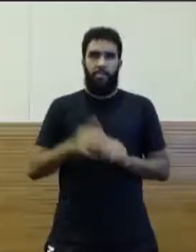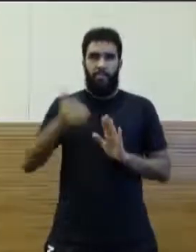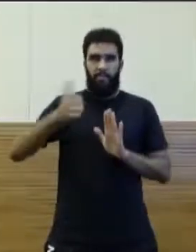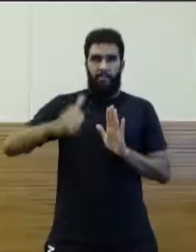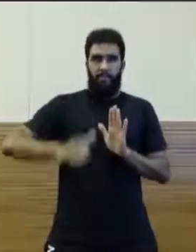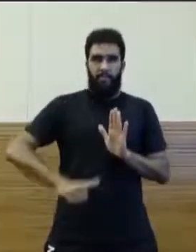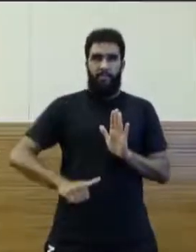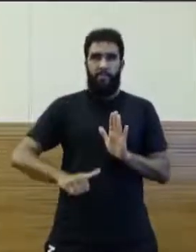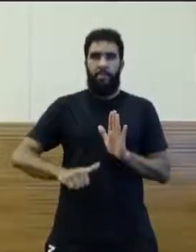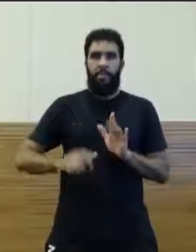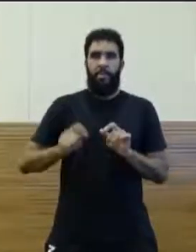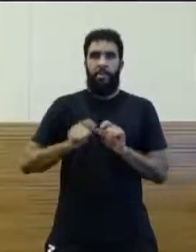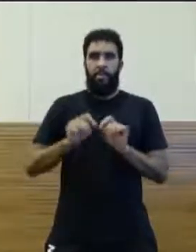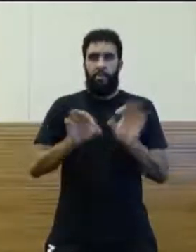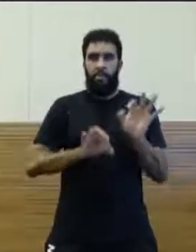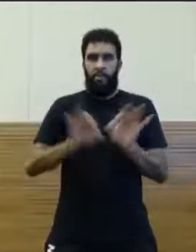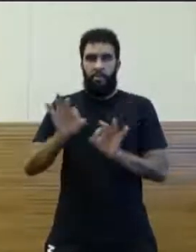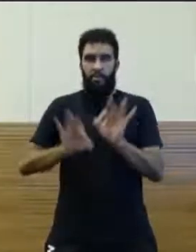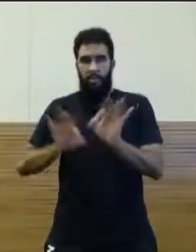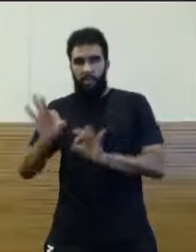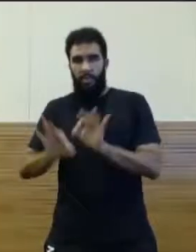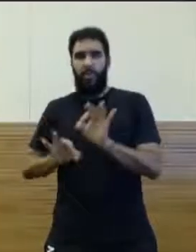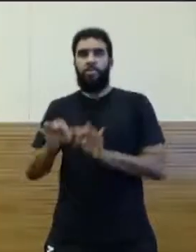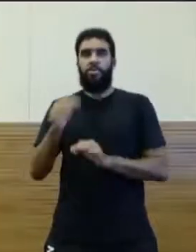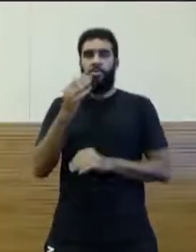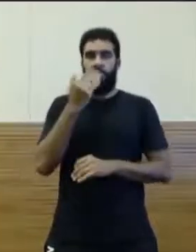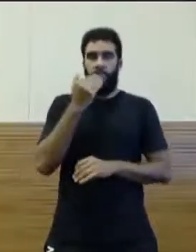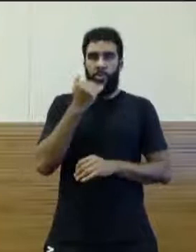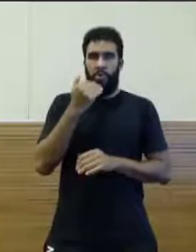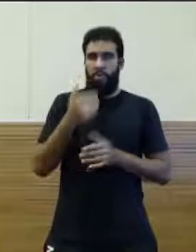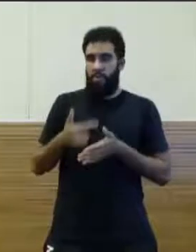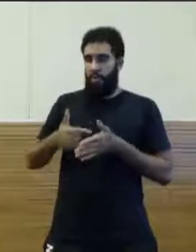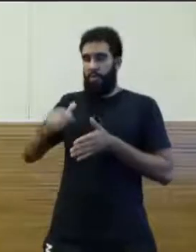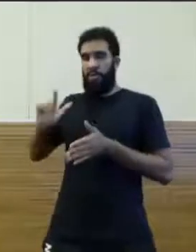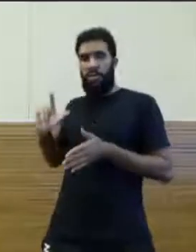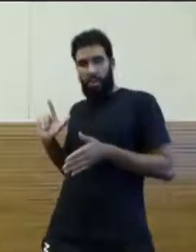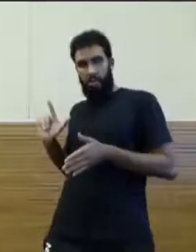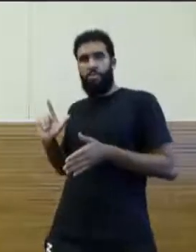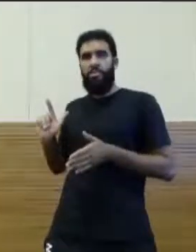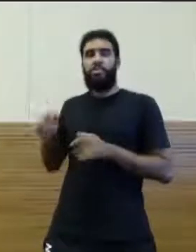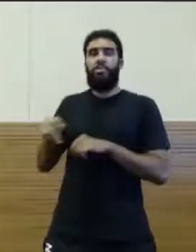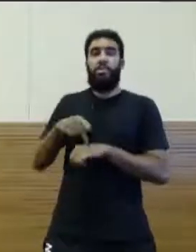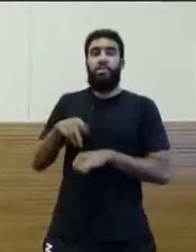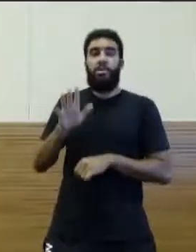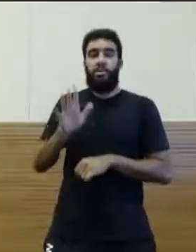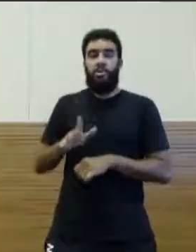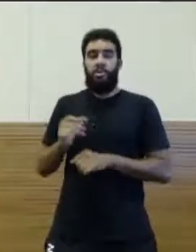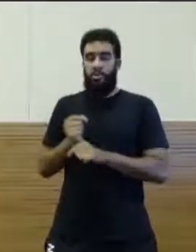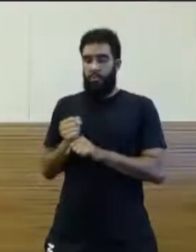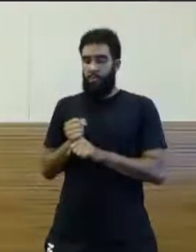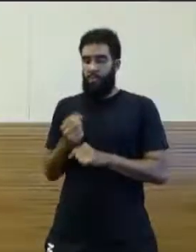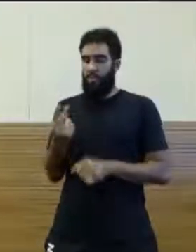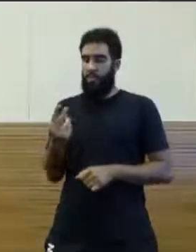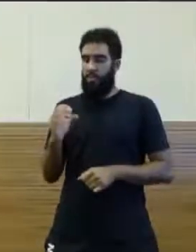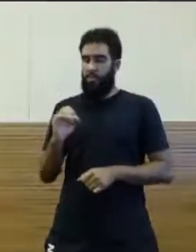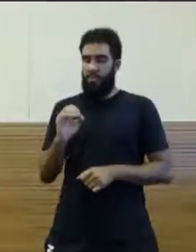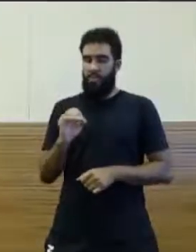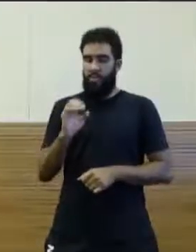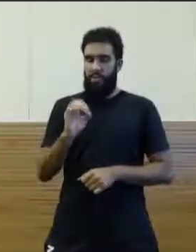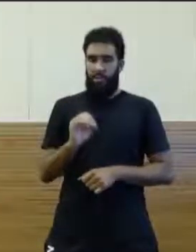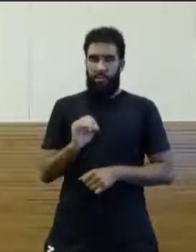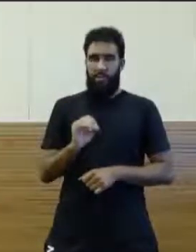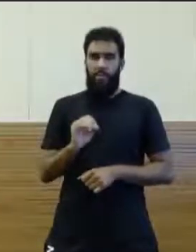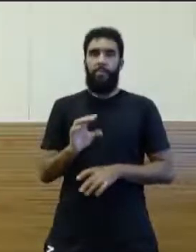educational guides. So we did this initial review of those guidelines that the country had, that was from the